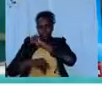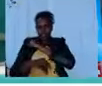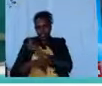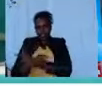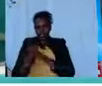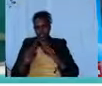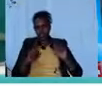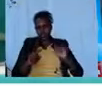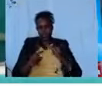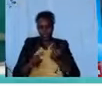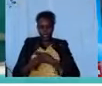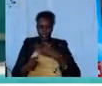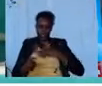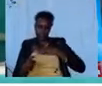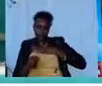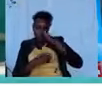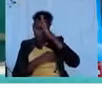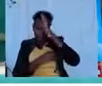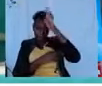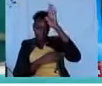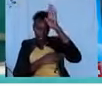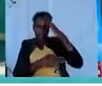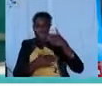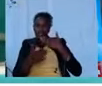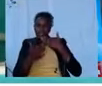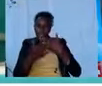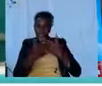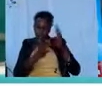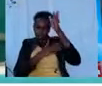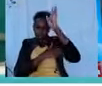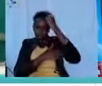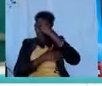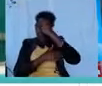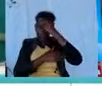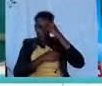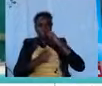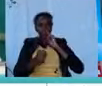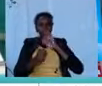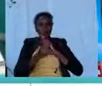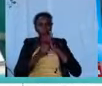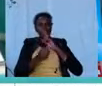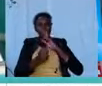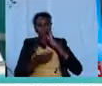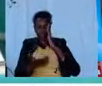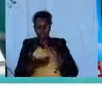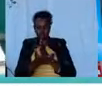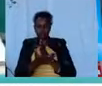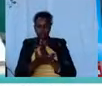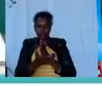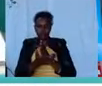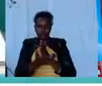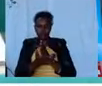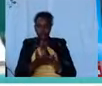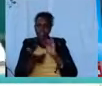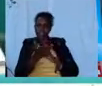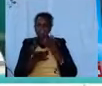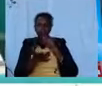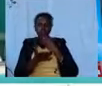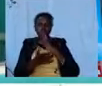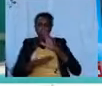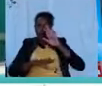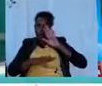our Father. We want to thank you, God, because your promises are true, that you're a God